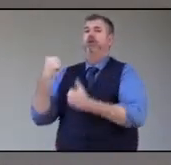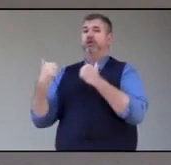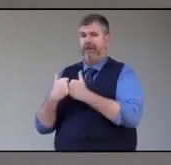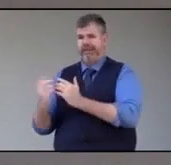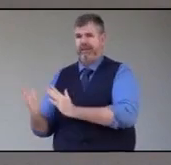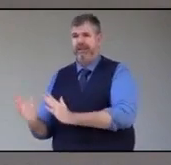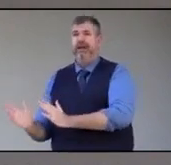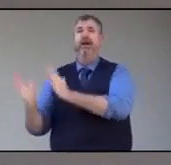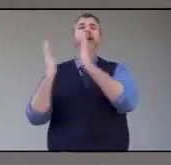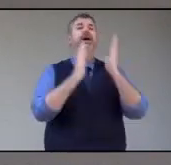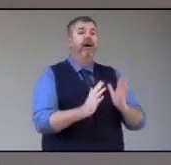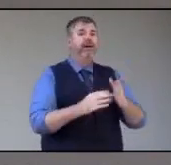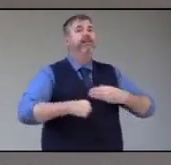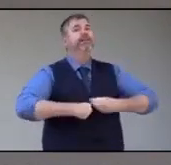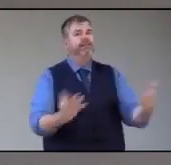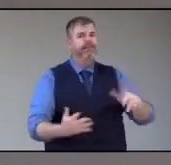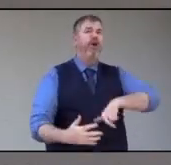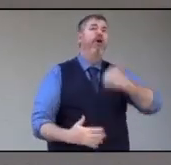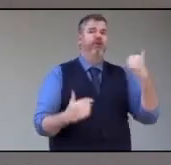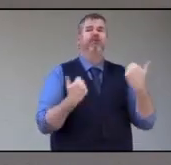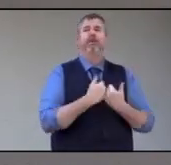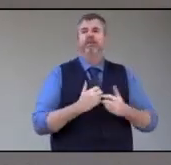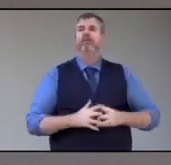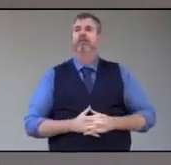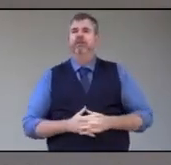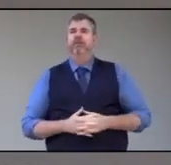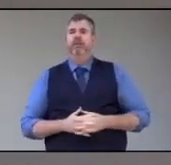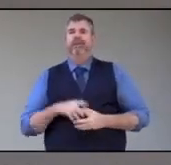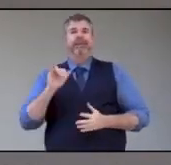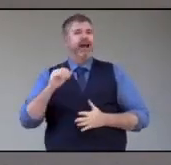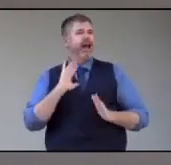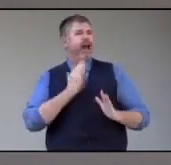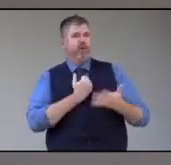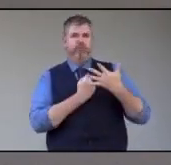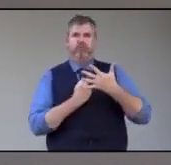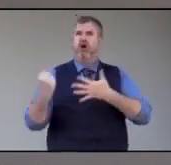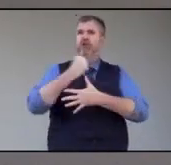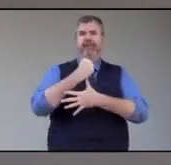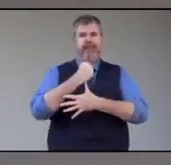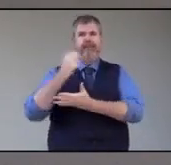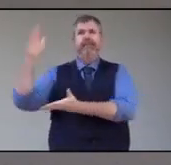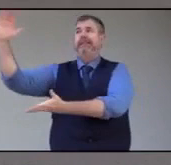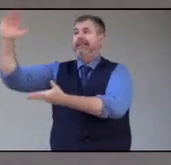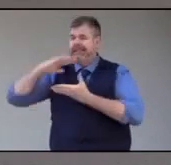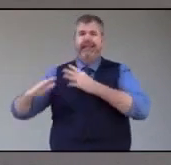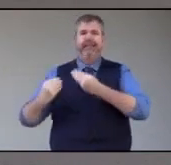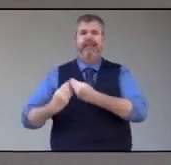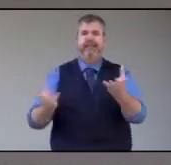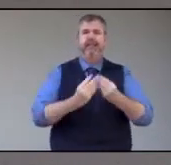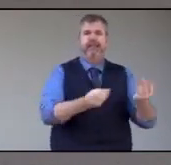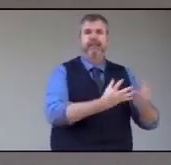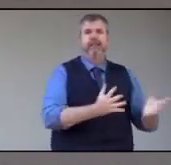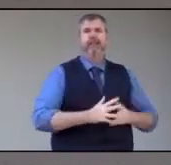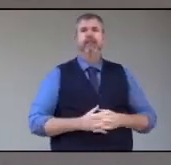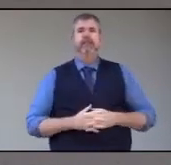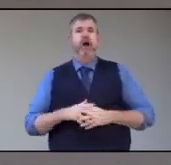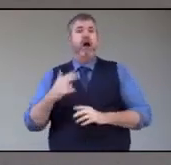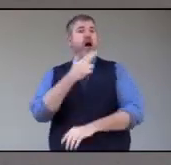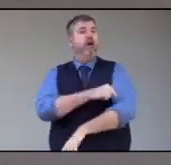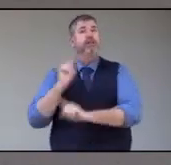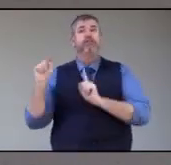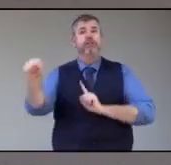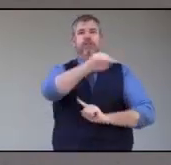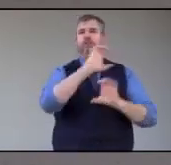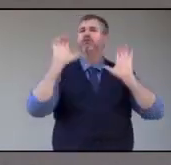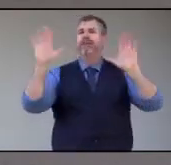priority. And the hospitals have done a great job getting those vaccines into arms, so almost all of them are done. But we have